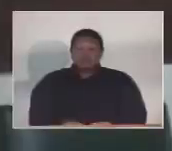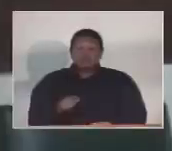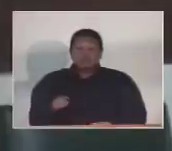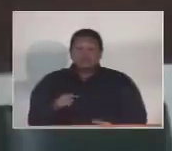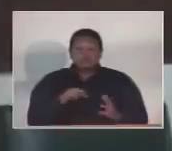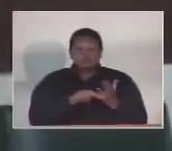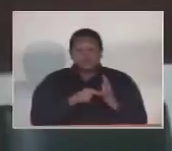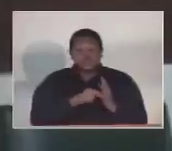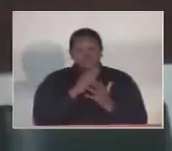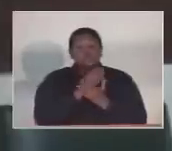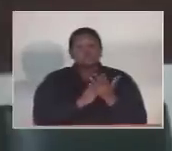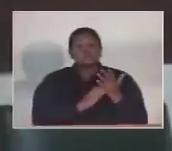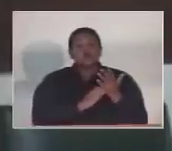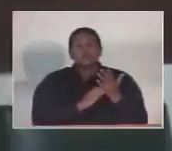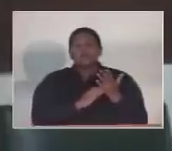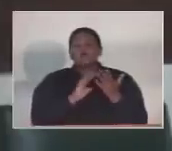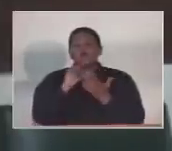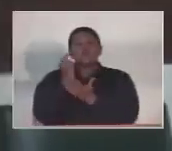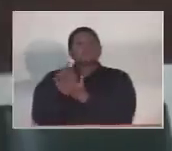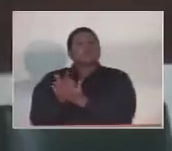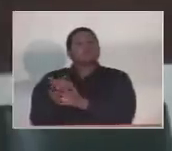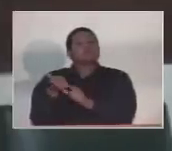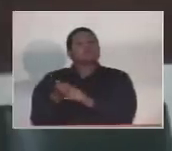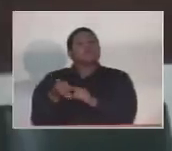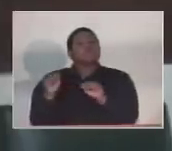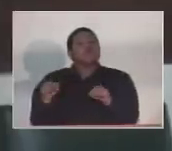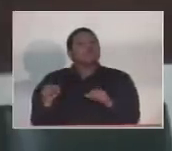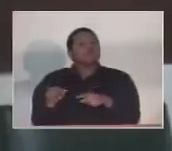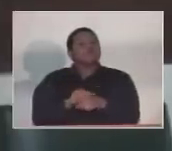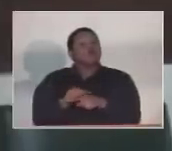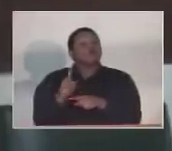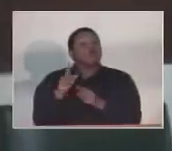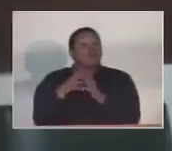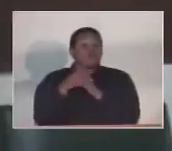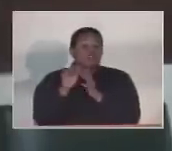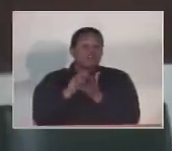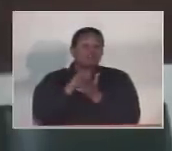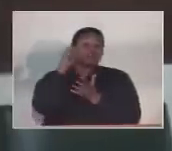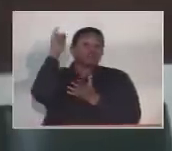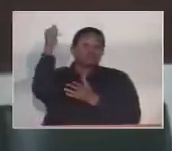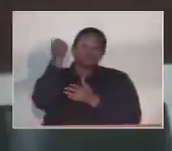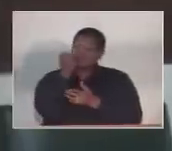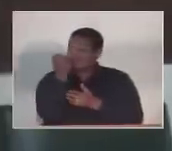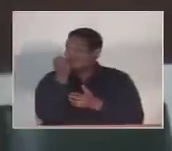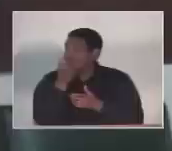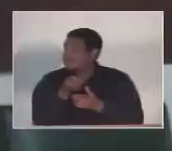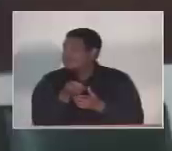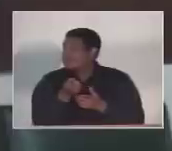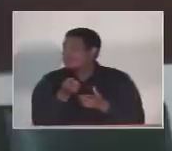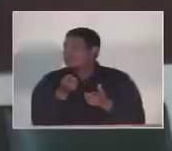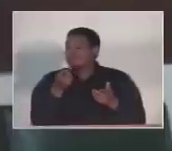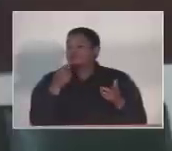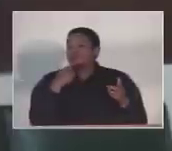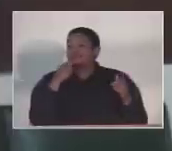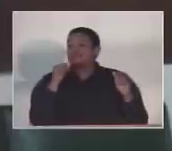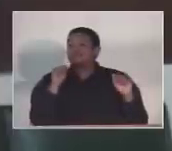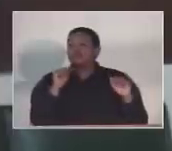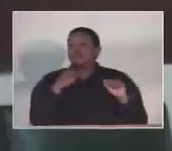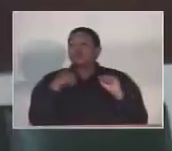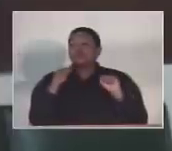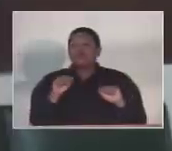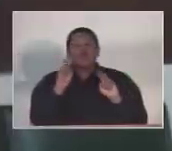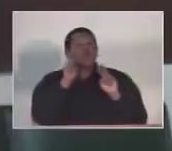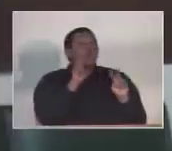means that some of our graduates will be able to practice in the United States, and we can begin to look at